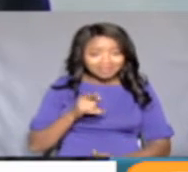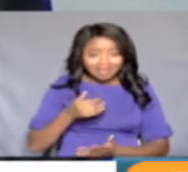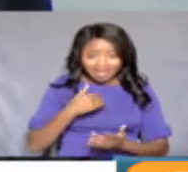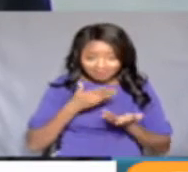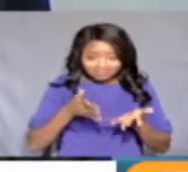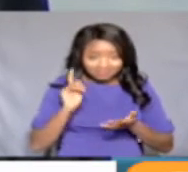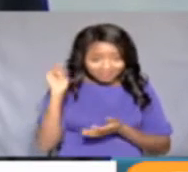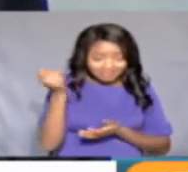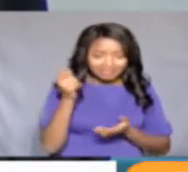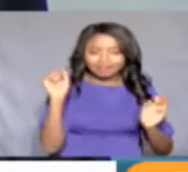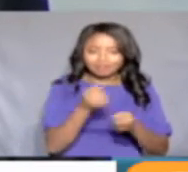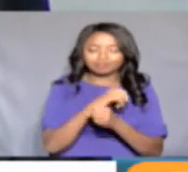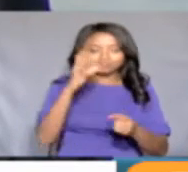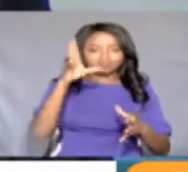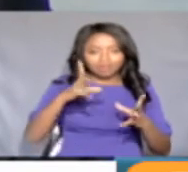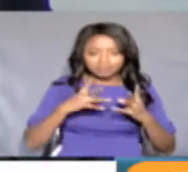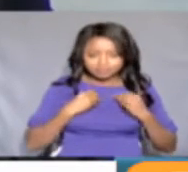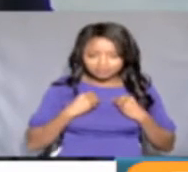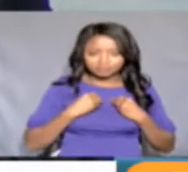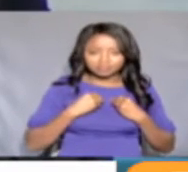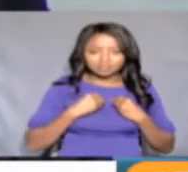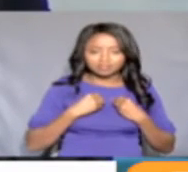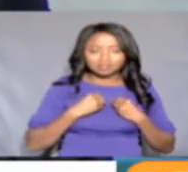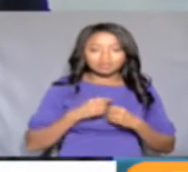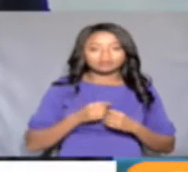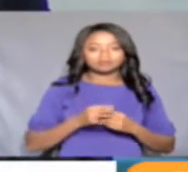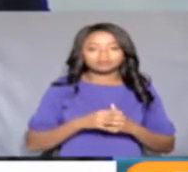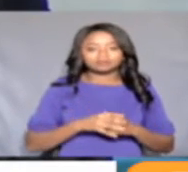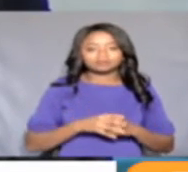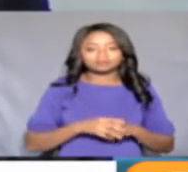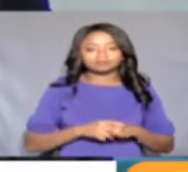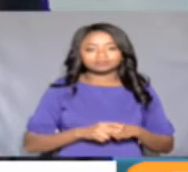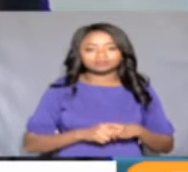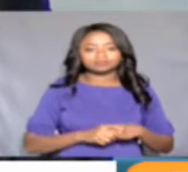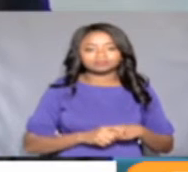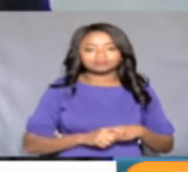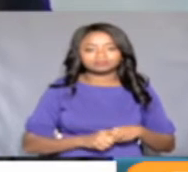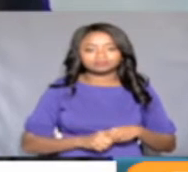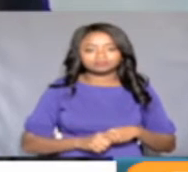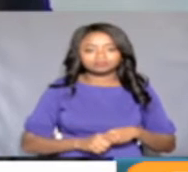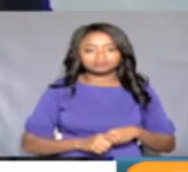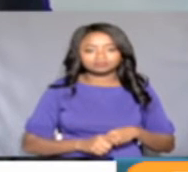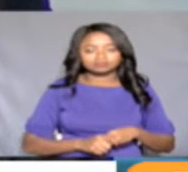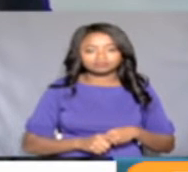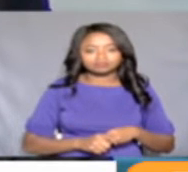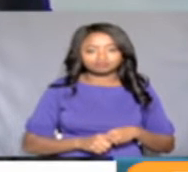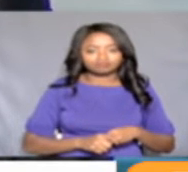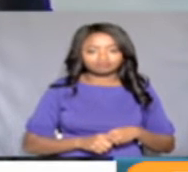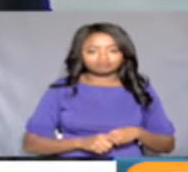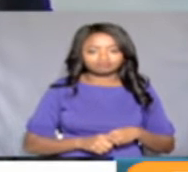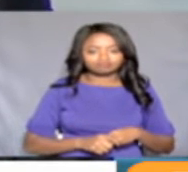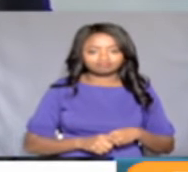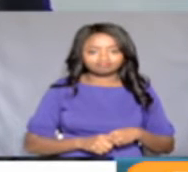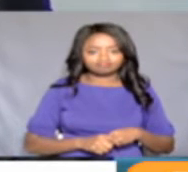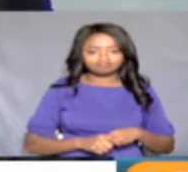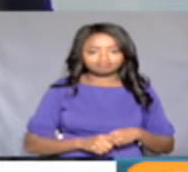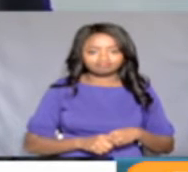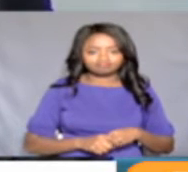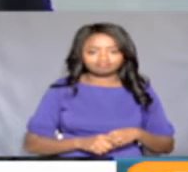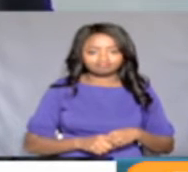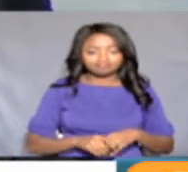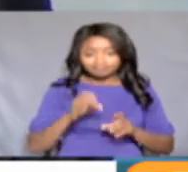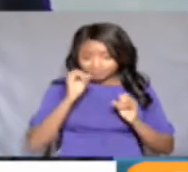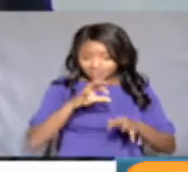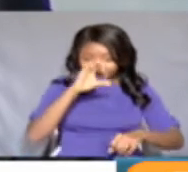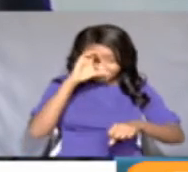So if you're caught with an narcotics and control board or the pharmacy board, you'll be arrested and you lose all your assets. If